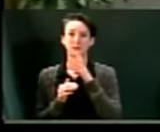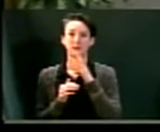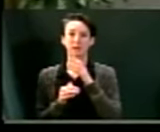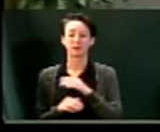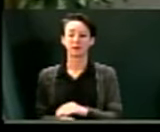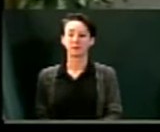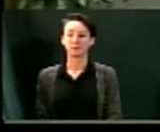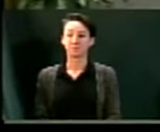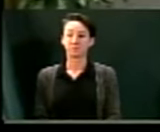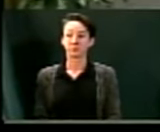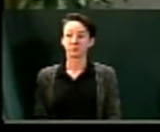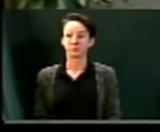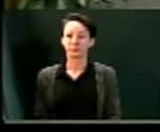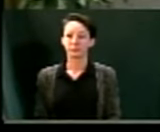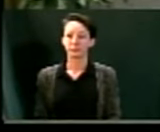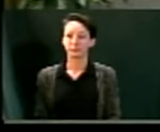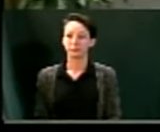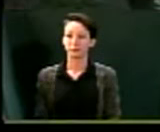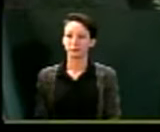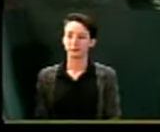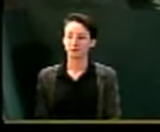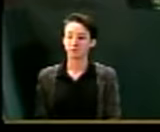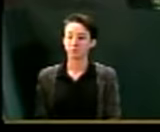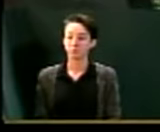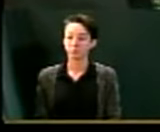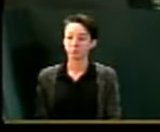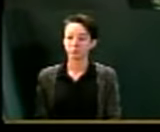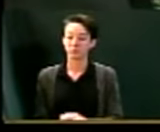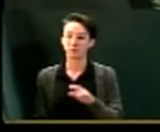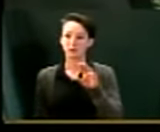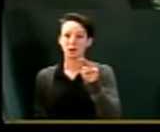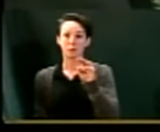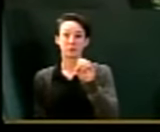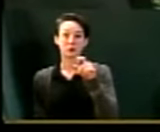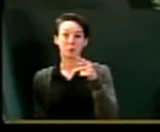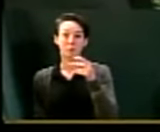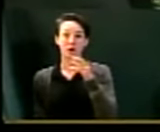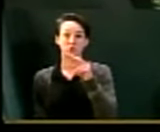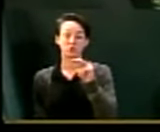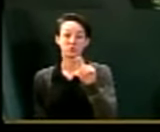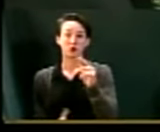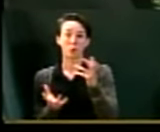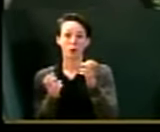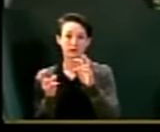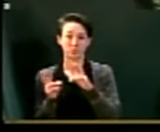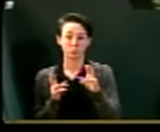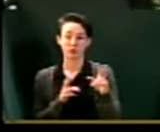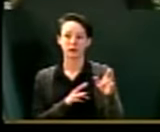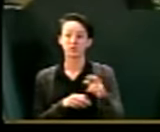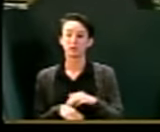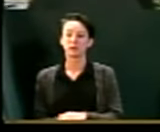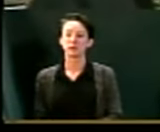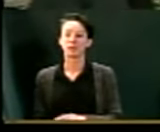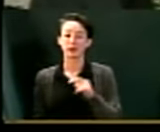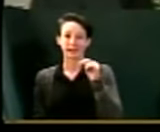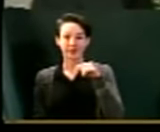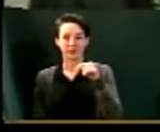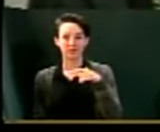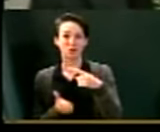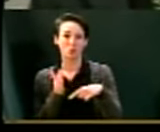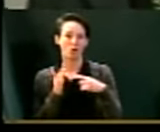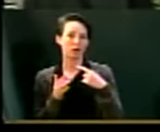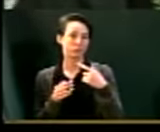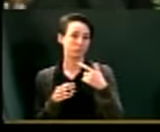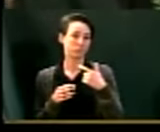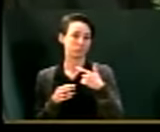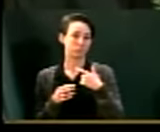Owen. Hopefully I'll get her in here. So if Ms. Patchen would like to be ready. This is what I'm really